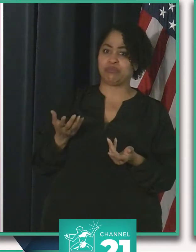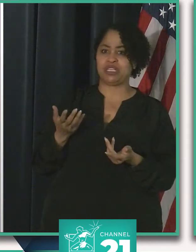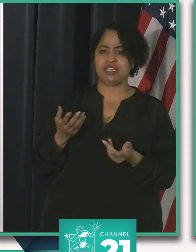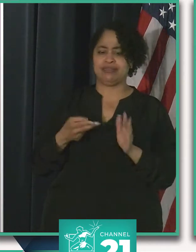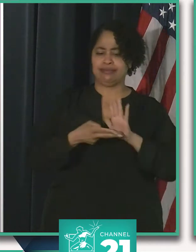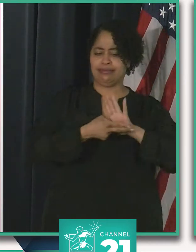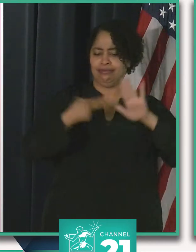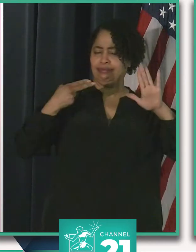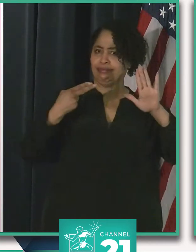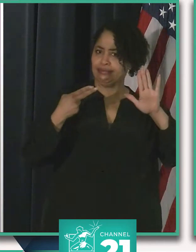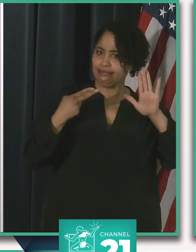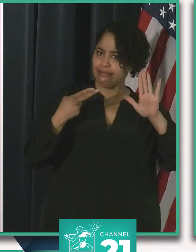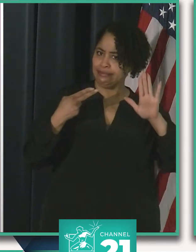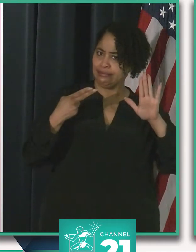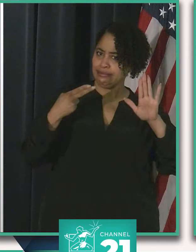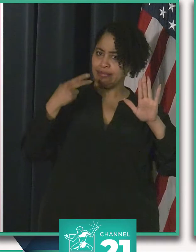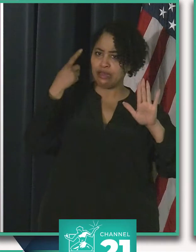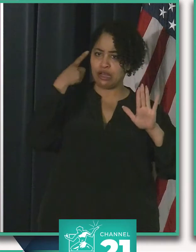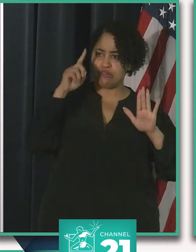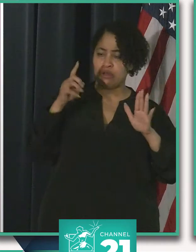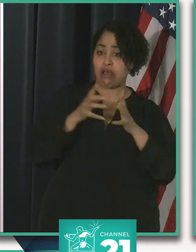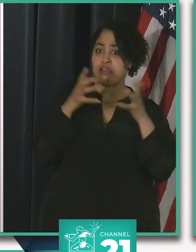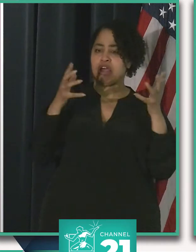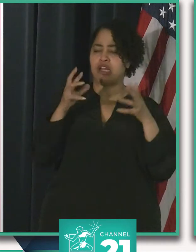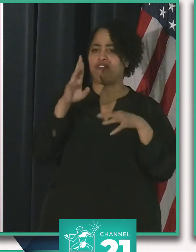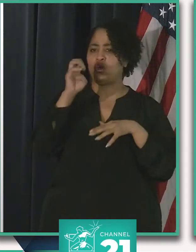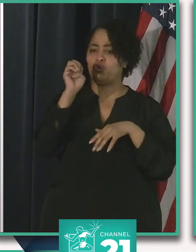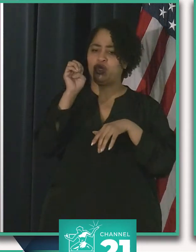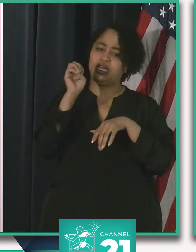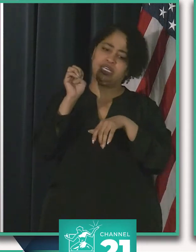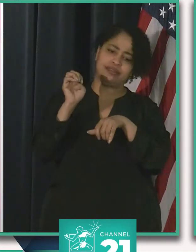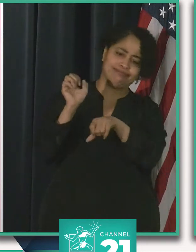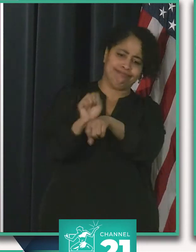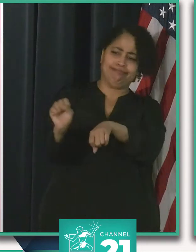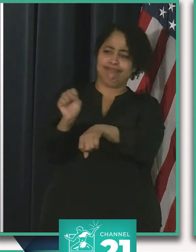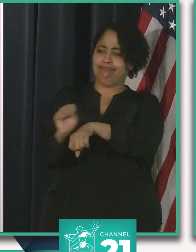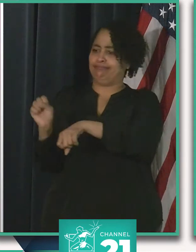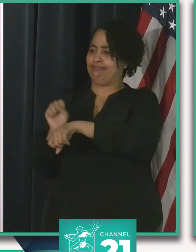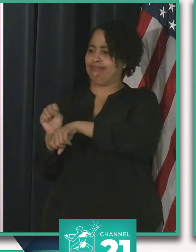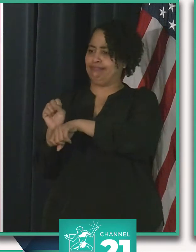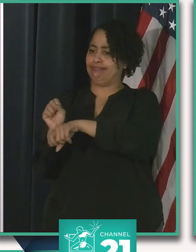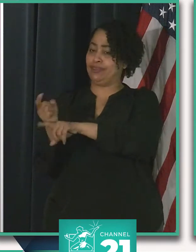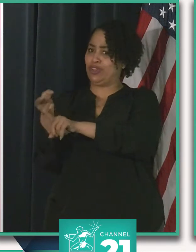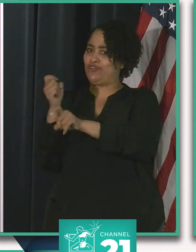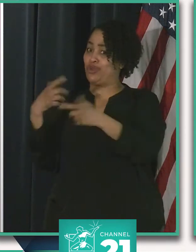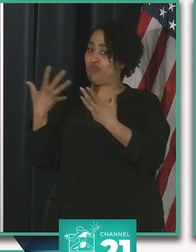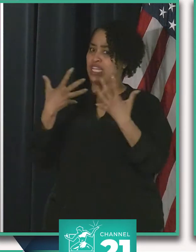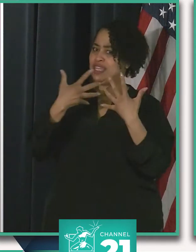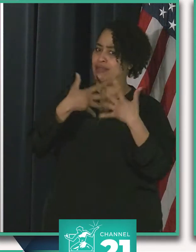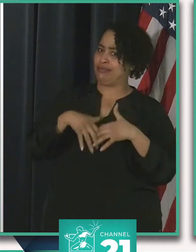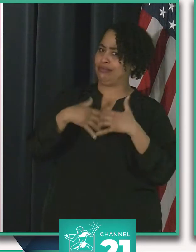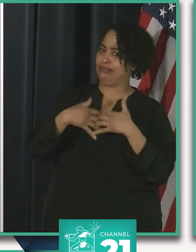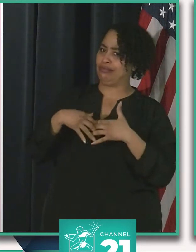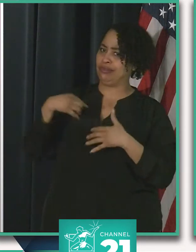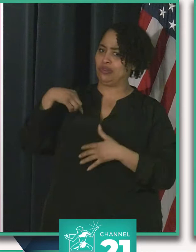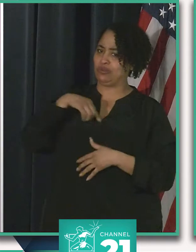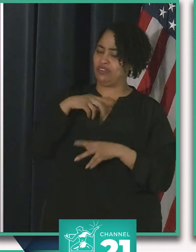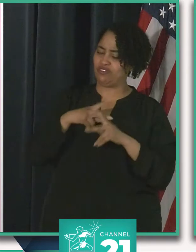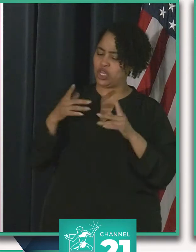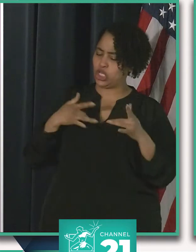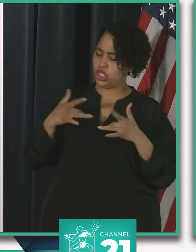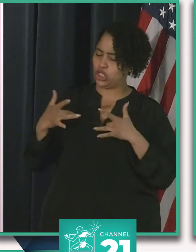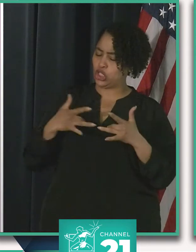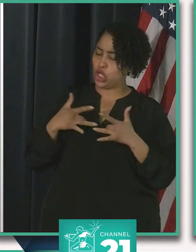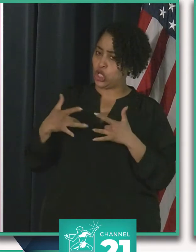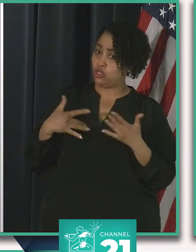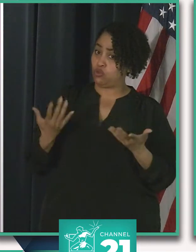for a great deal of reindustrialization due to this plant. What street do I'm you live on? I'm